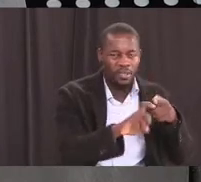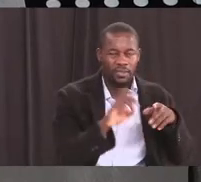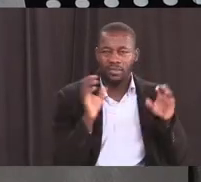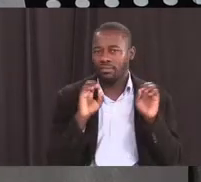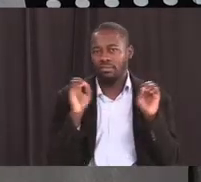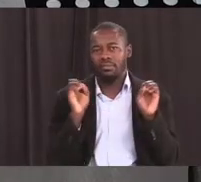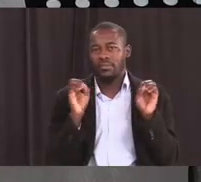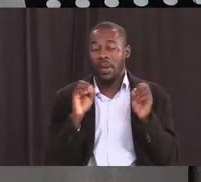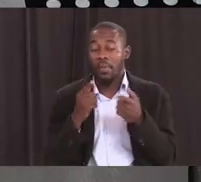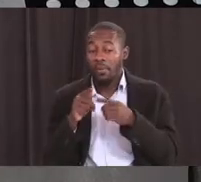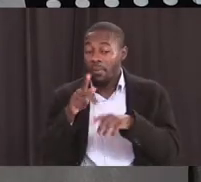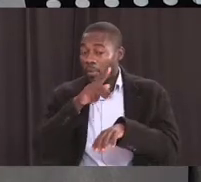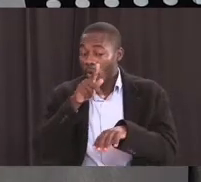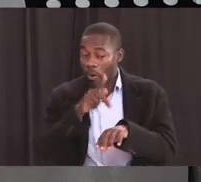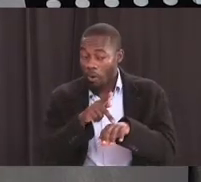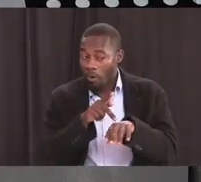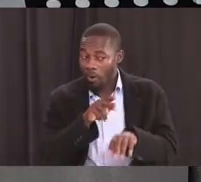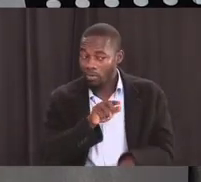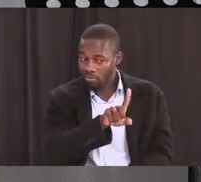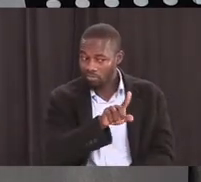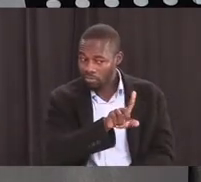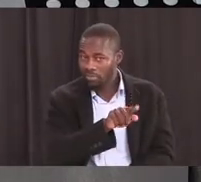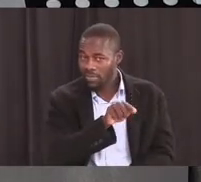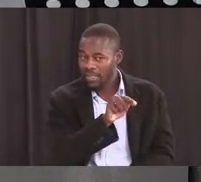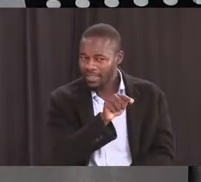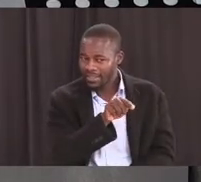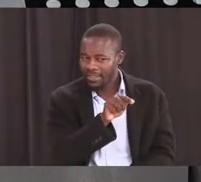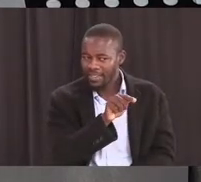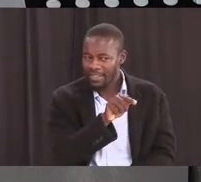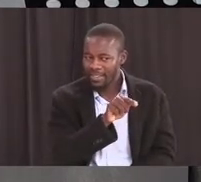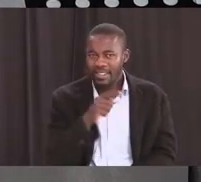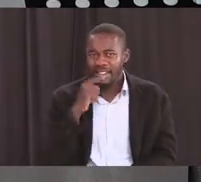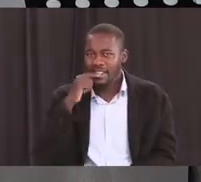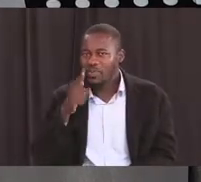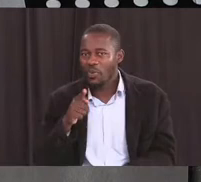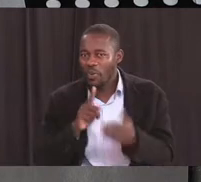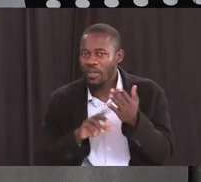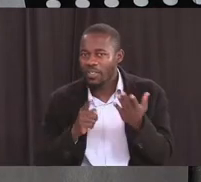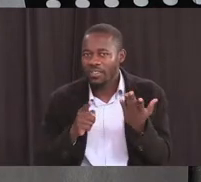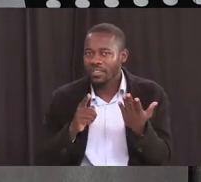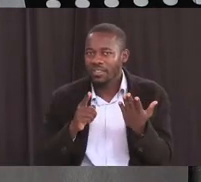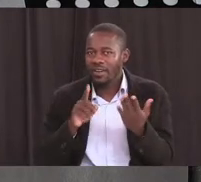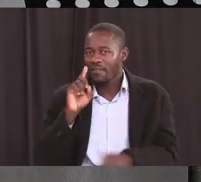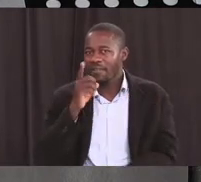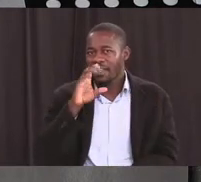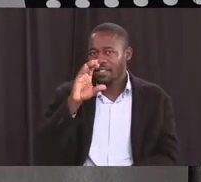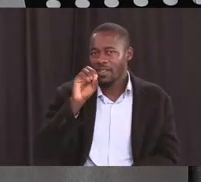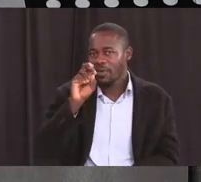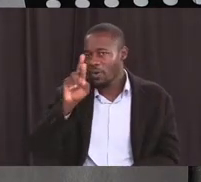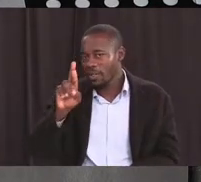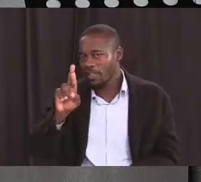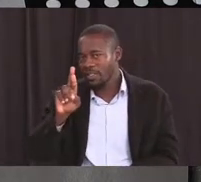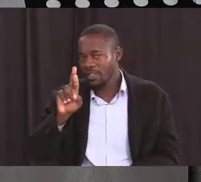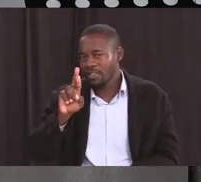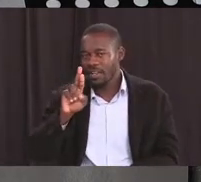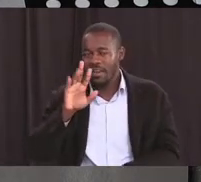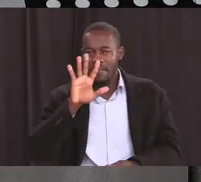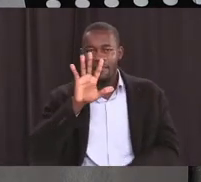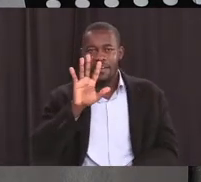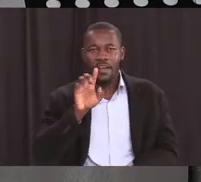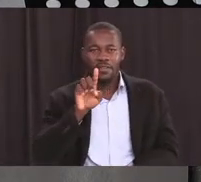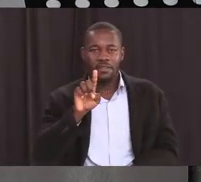And even Paul himself cites in 1 Corinthians 7, was a man